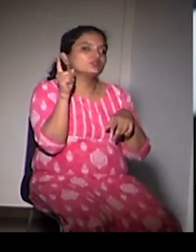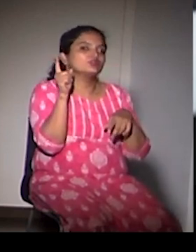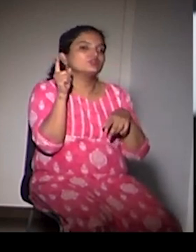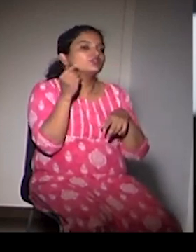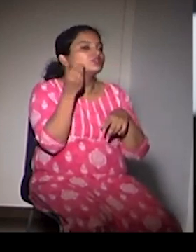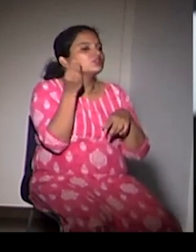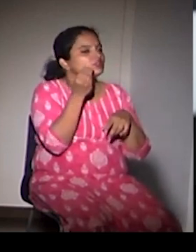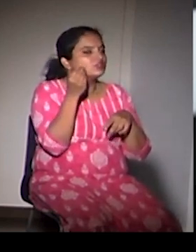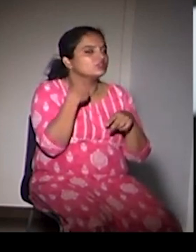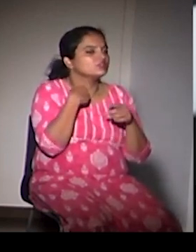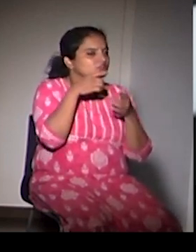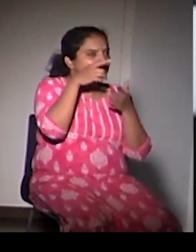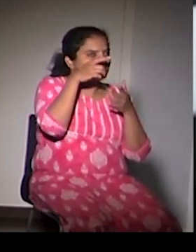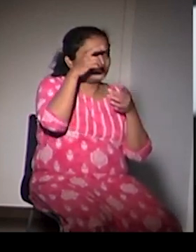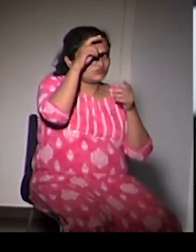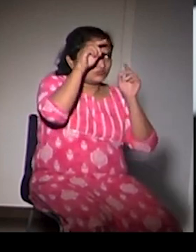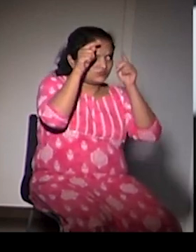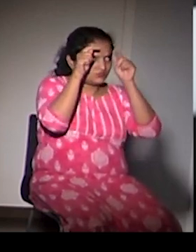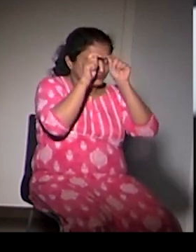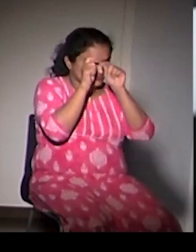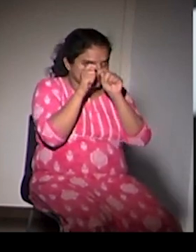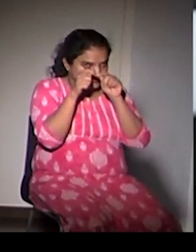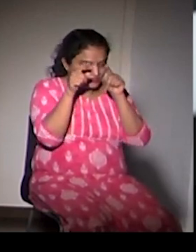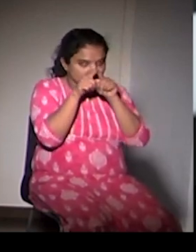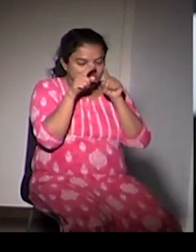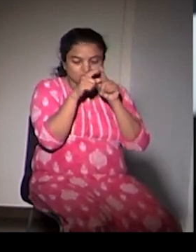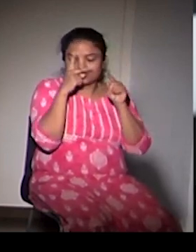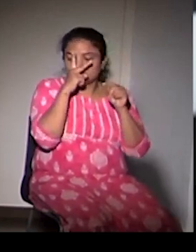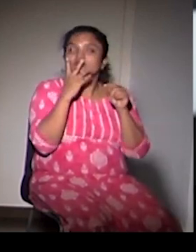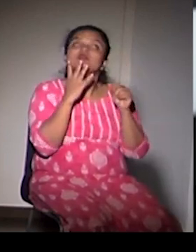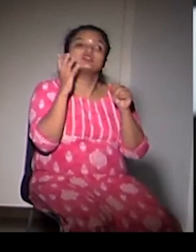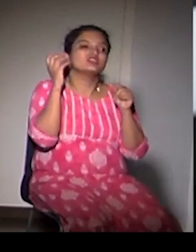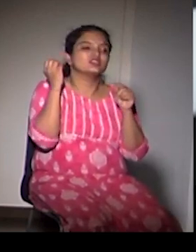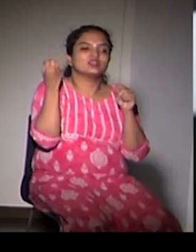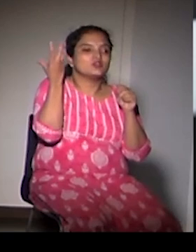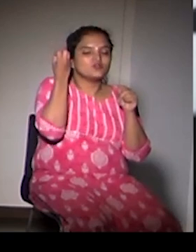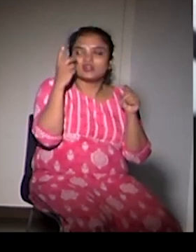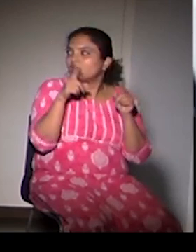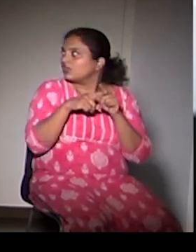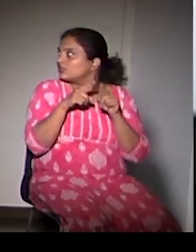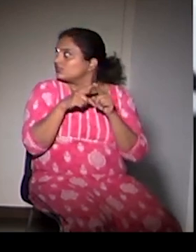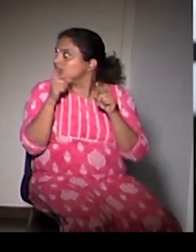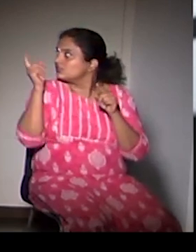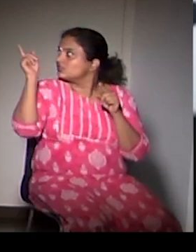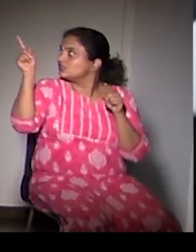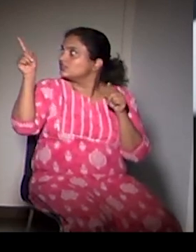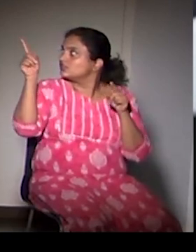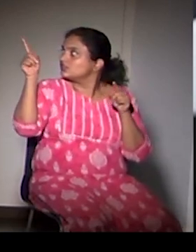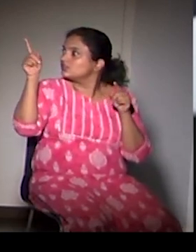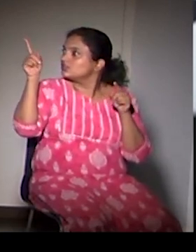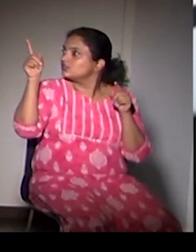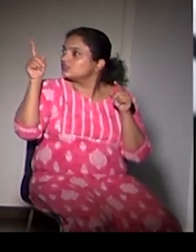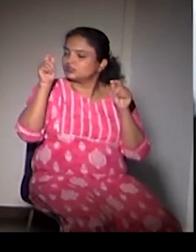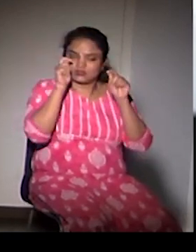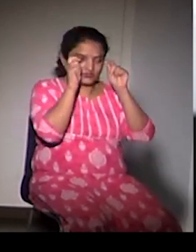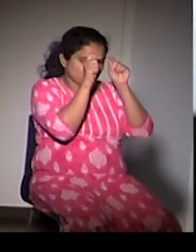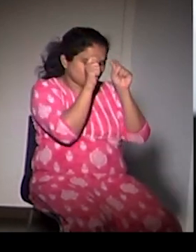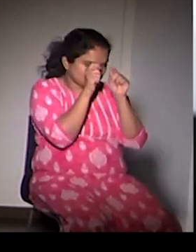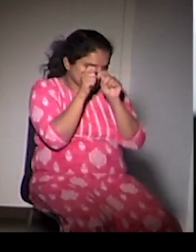bit of engraving that I was talking about earlier on. You can see the flowers on those borders have been scooped